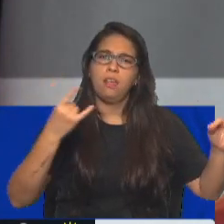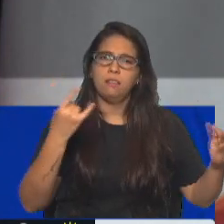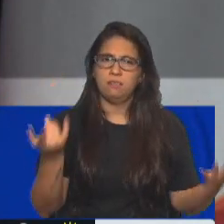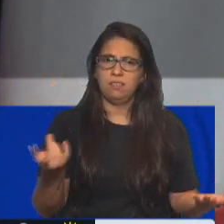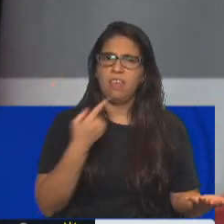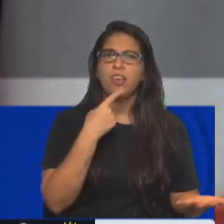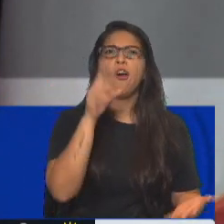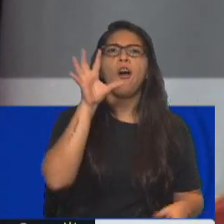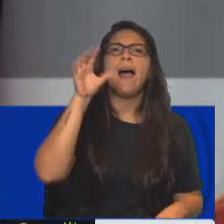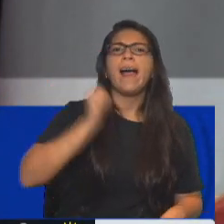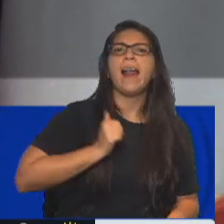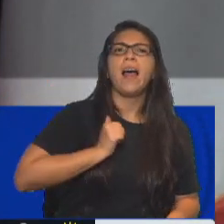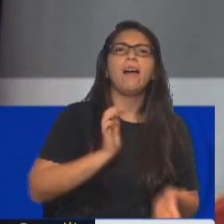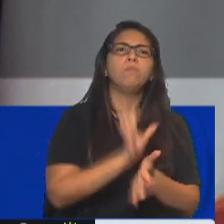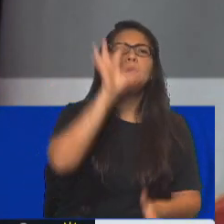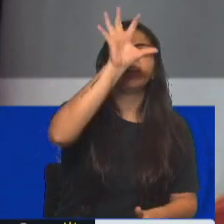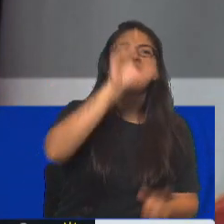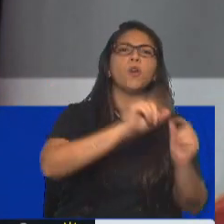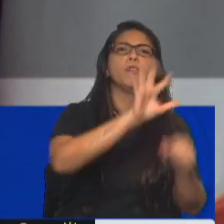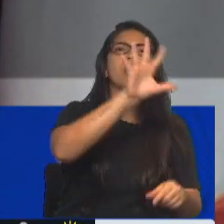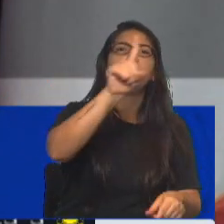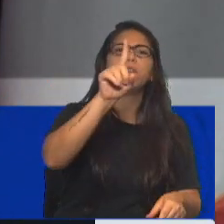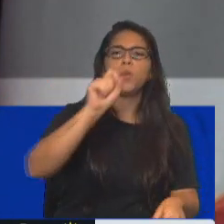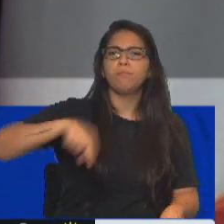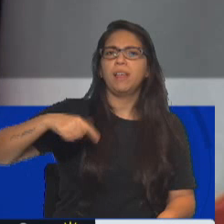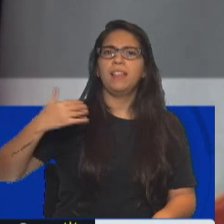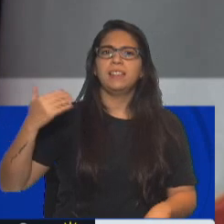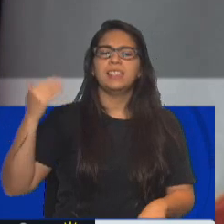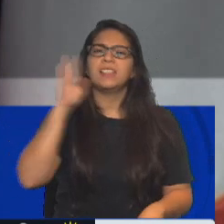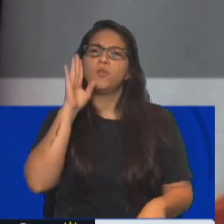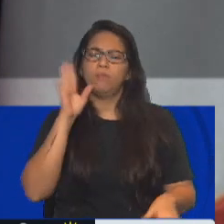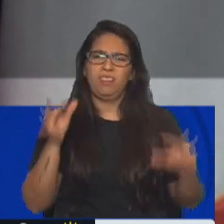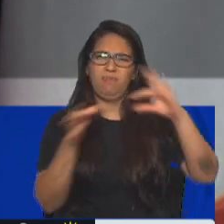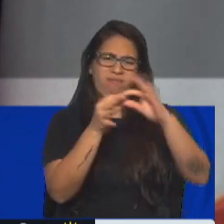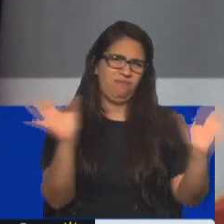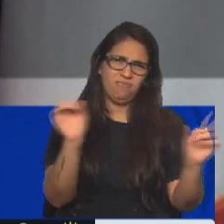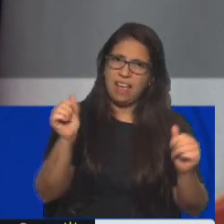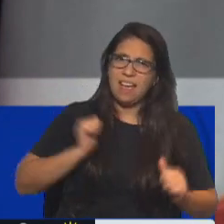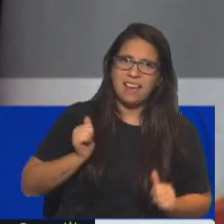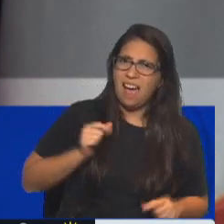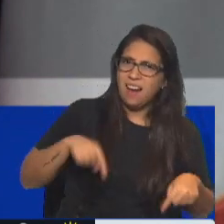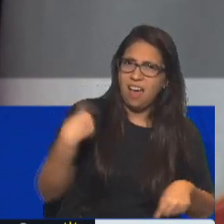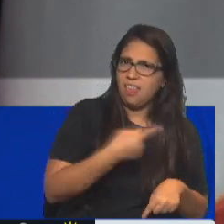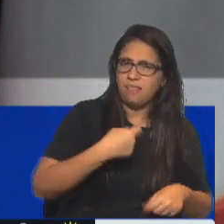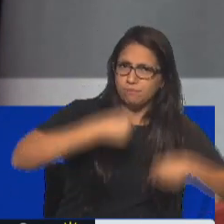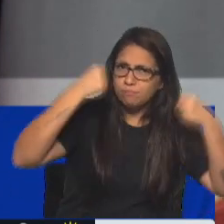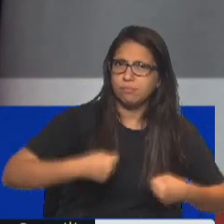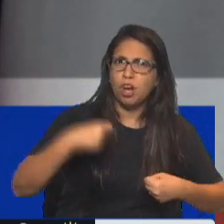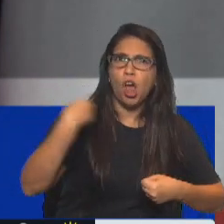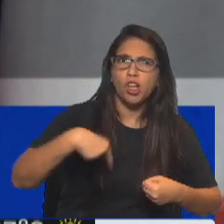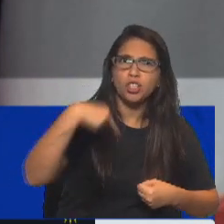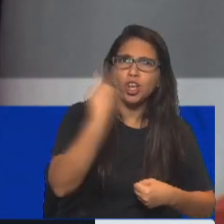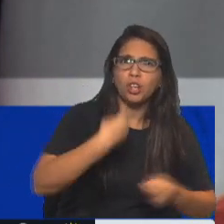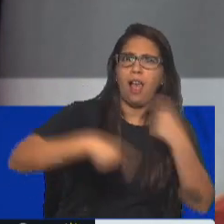state rhetoric. Well, Canadians have made it very clear that we will not